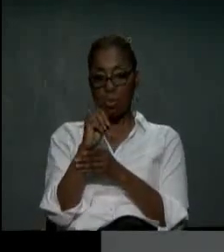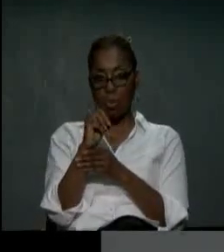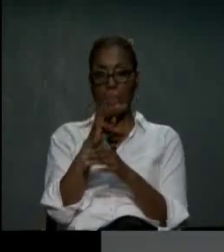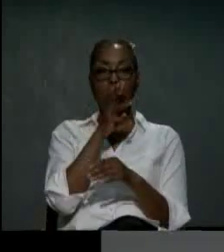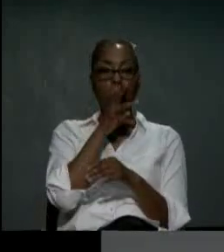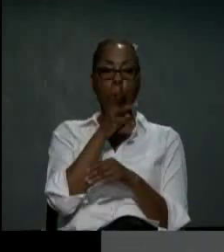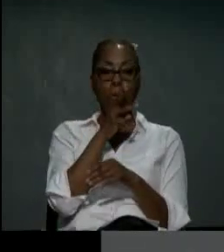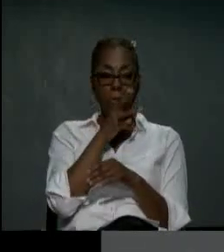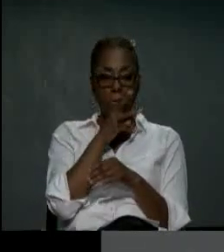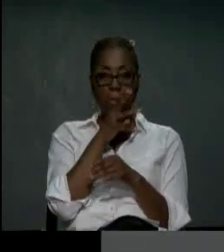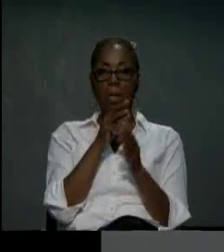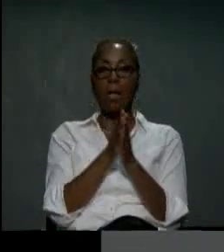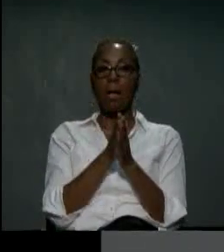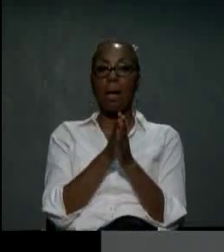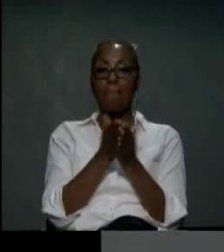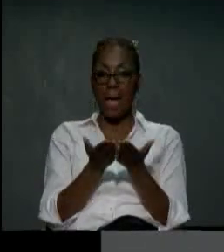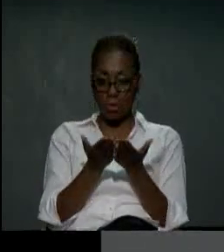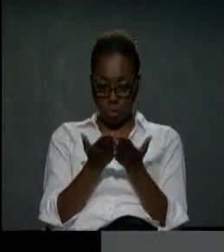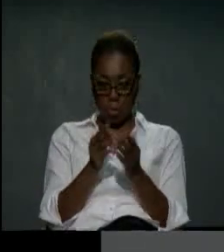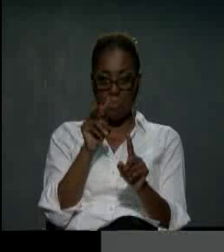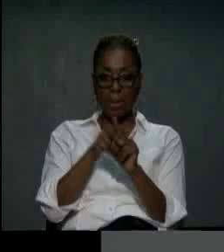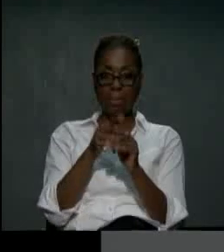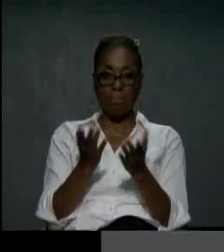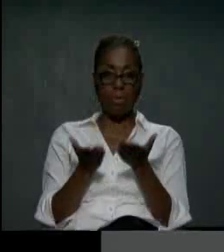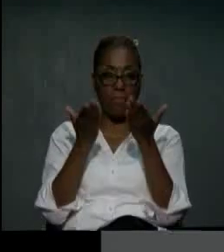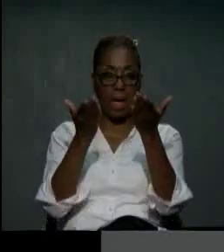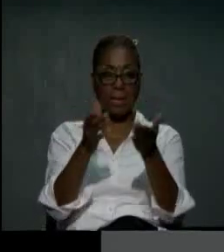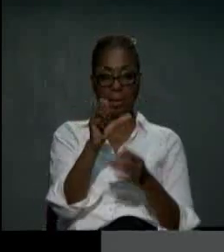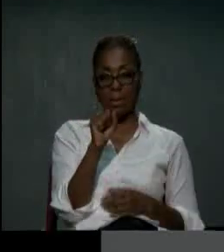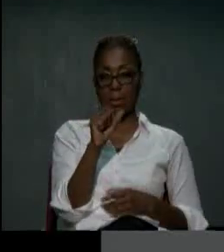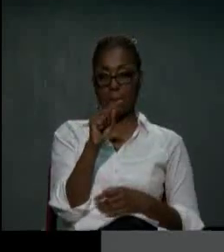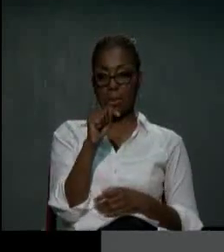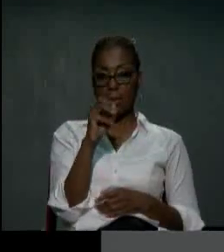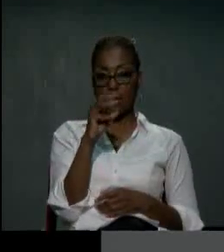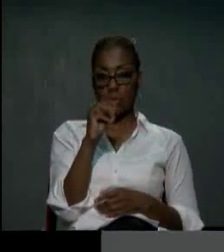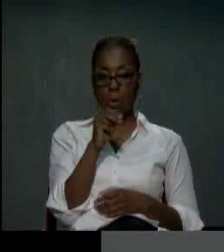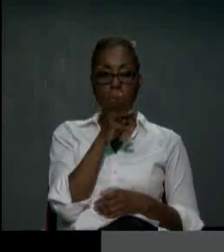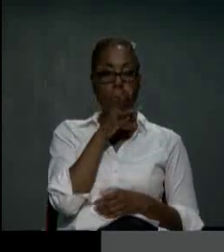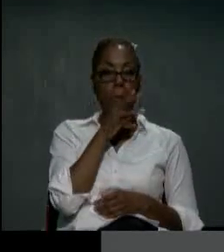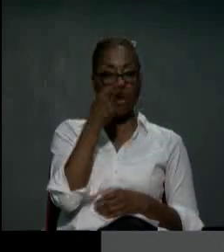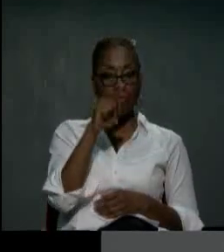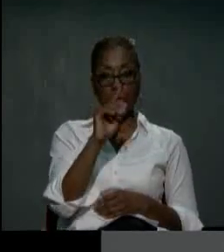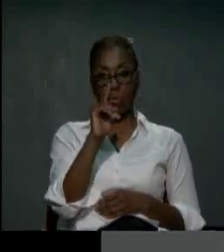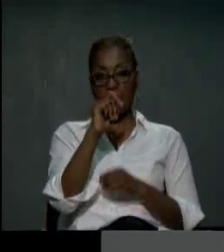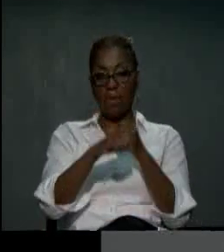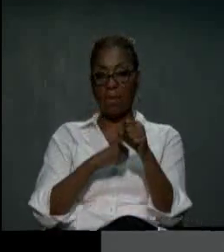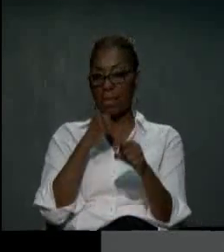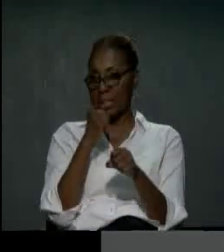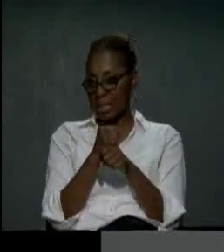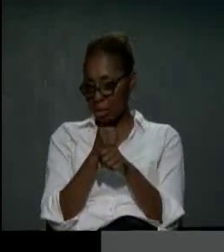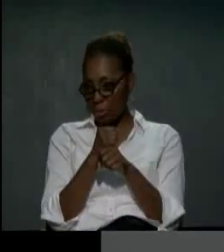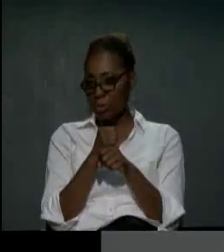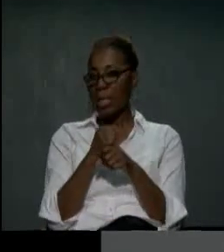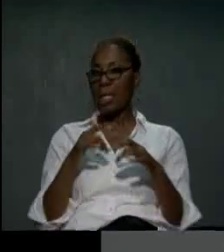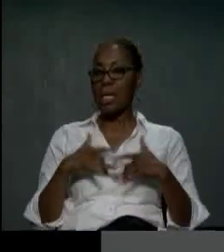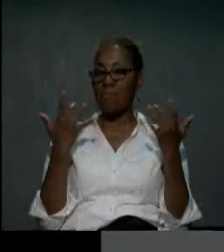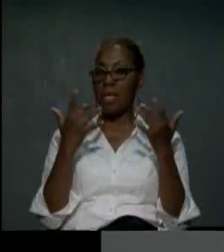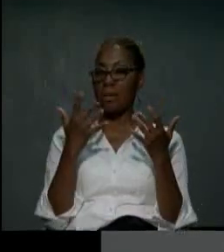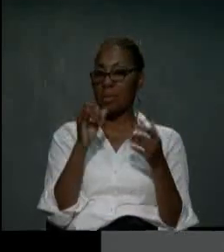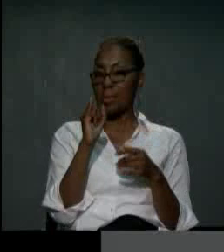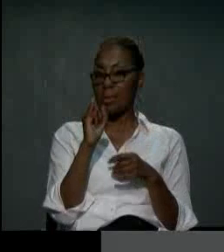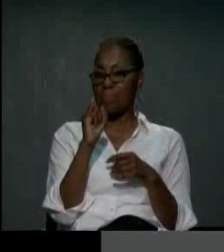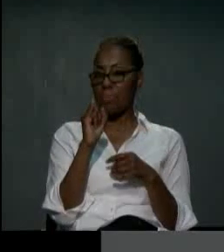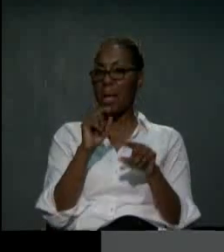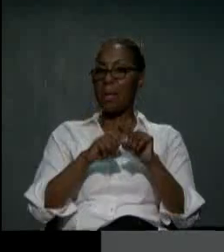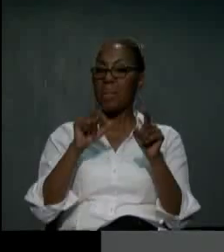Management and Drainage Manual. The applicant proposes to provide stormwater detention for a 25-year storm event, even though detention is not required